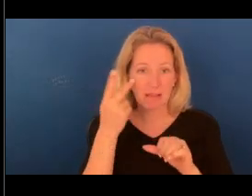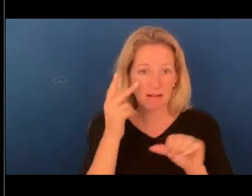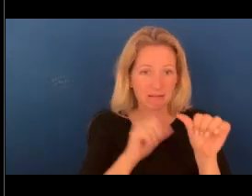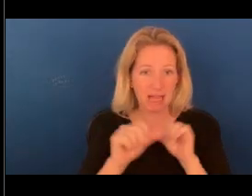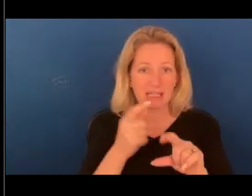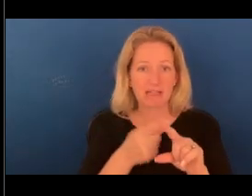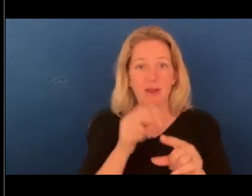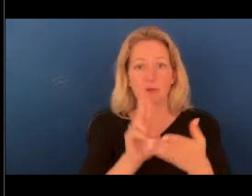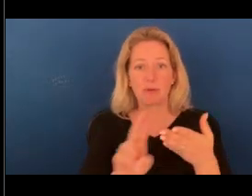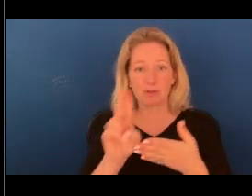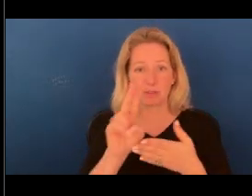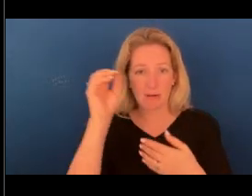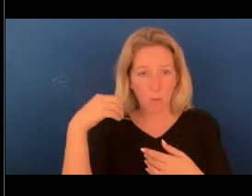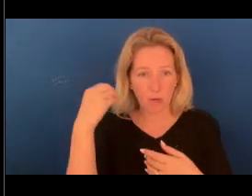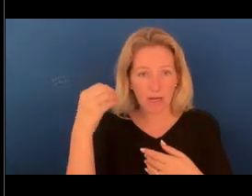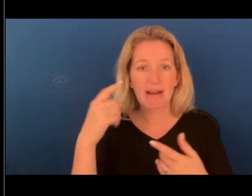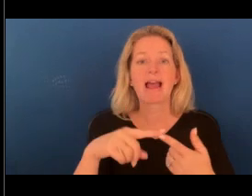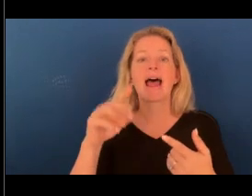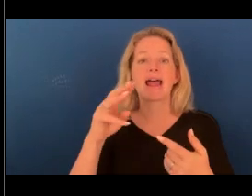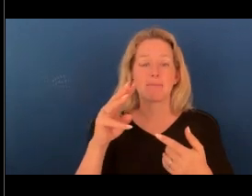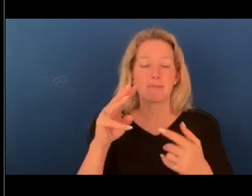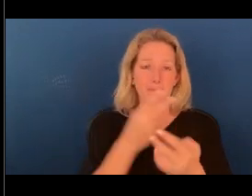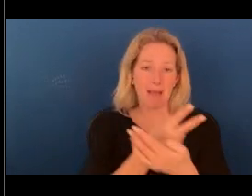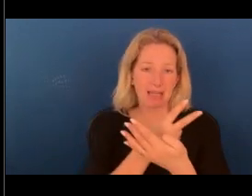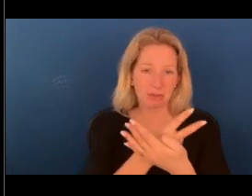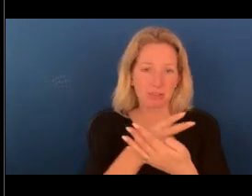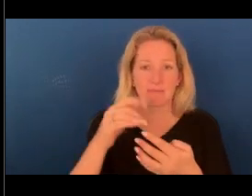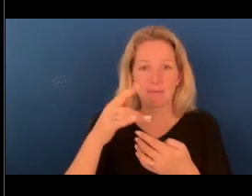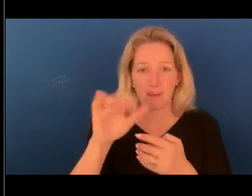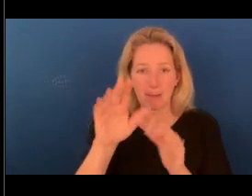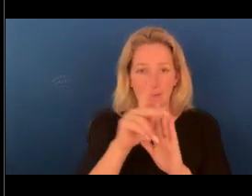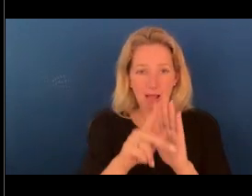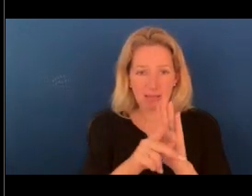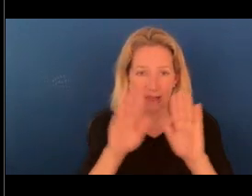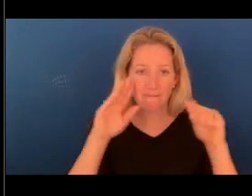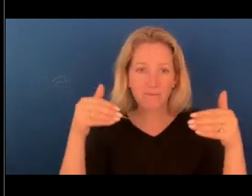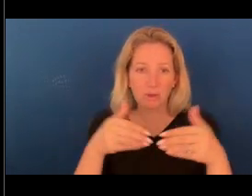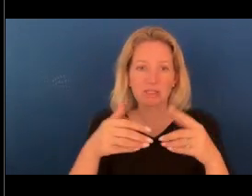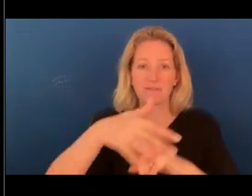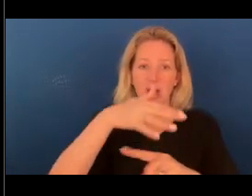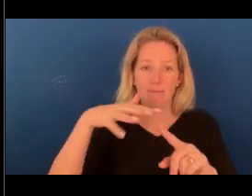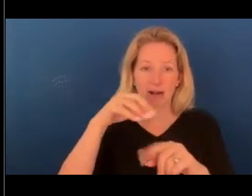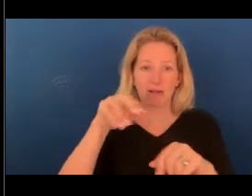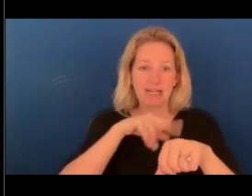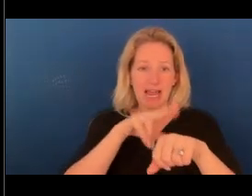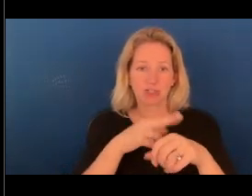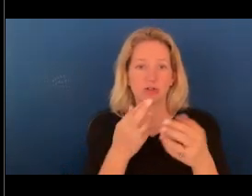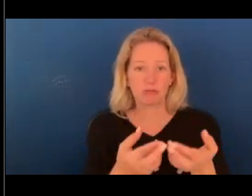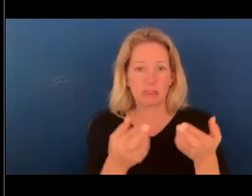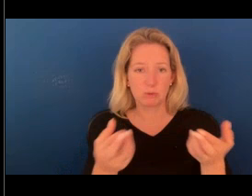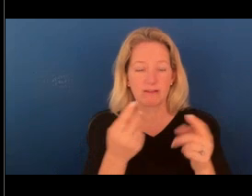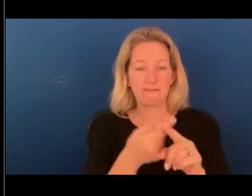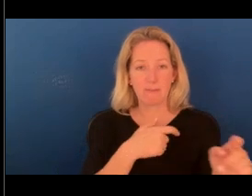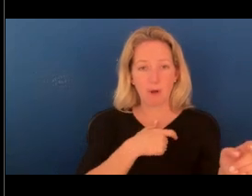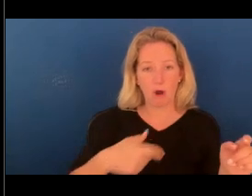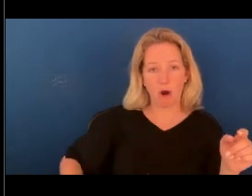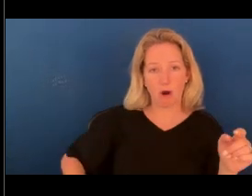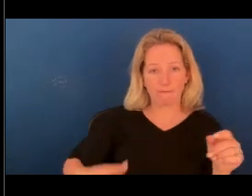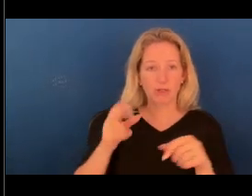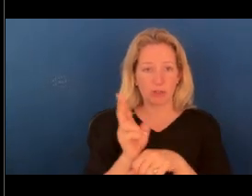University of Oregon, and a Master in Public Policy with a focus on environmental and natural resources from Harvard University's Kennedy School